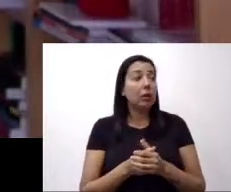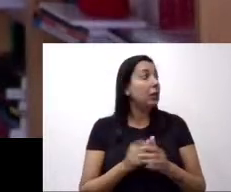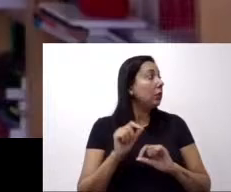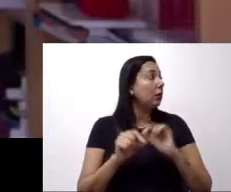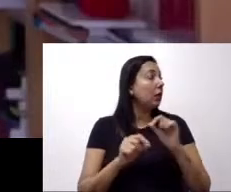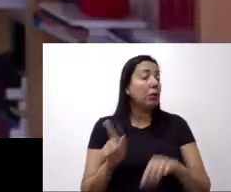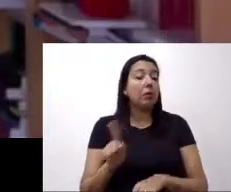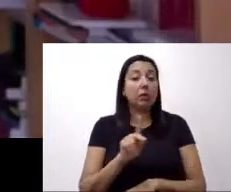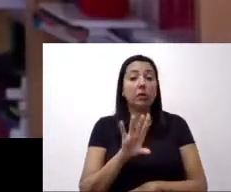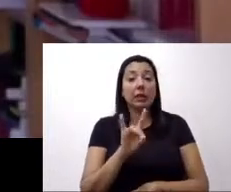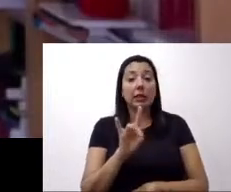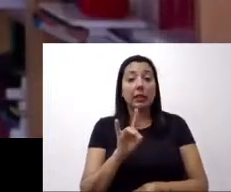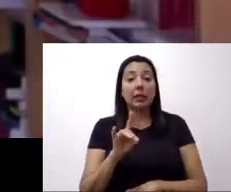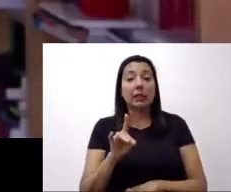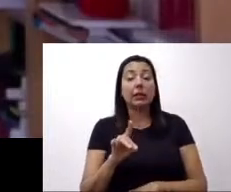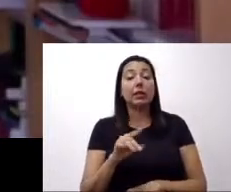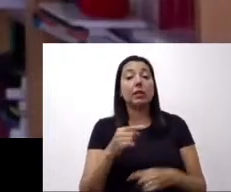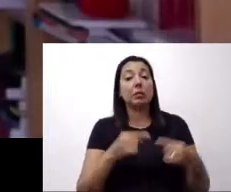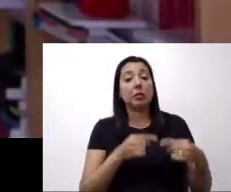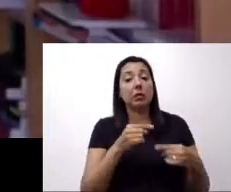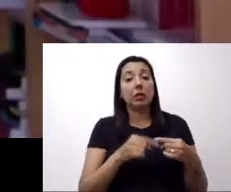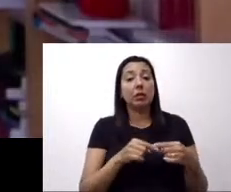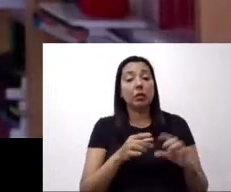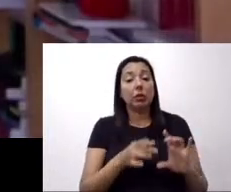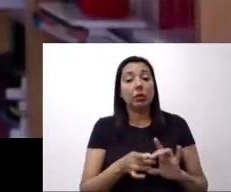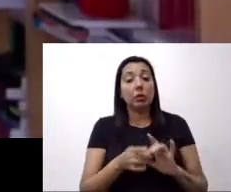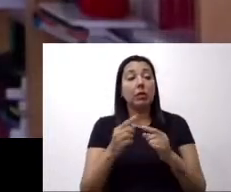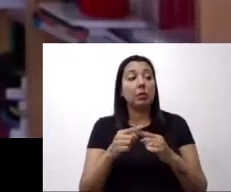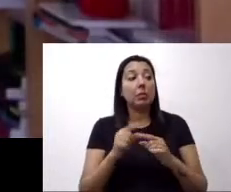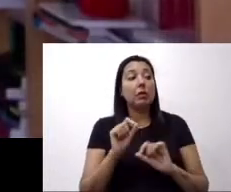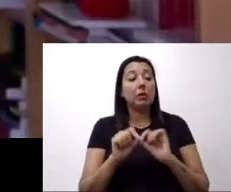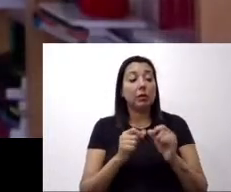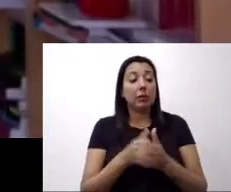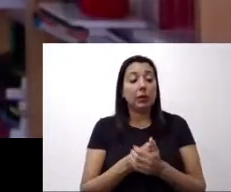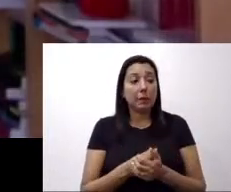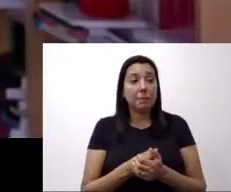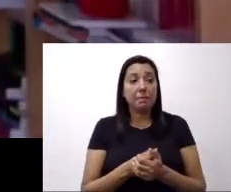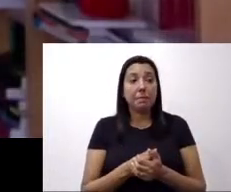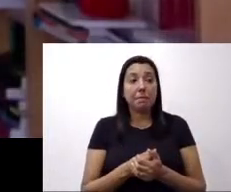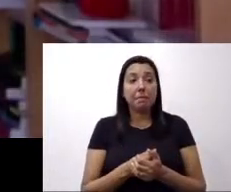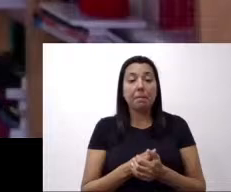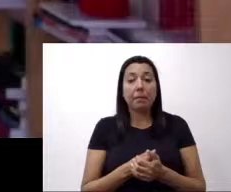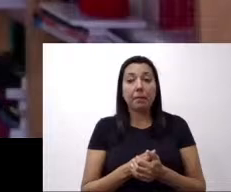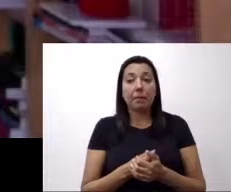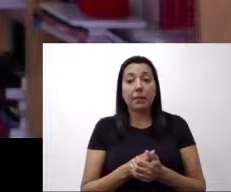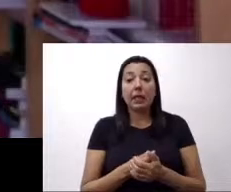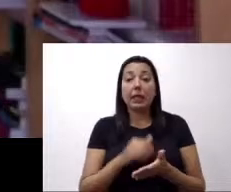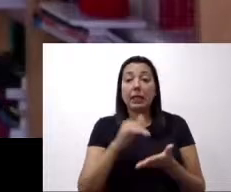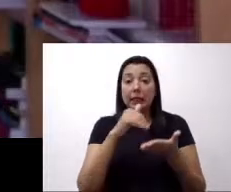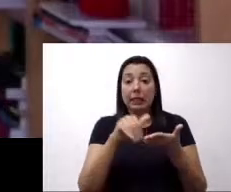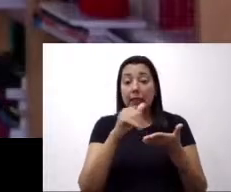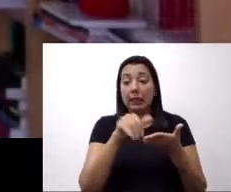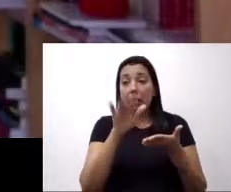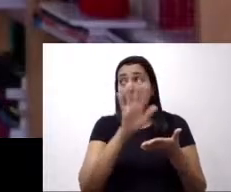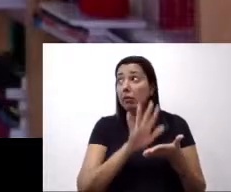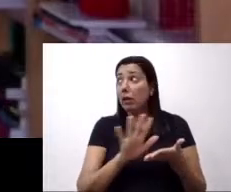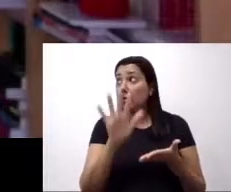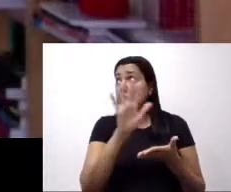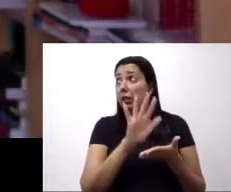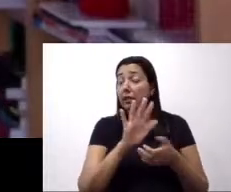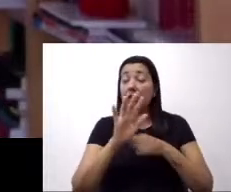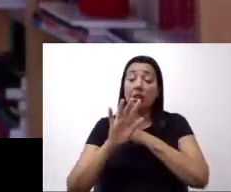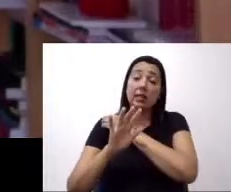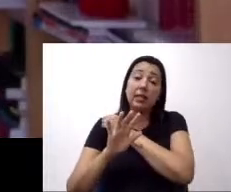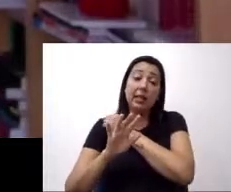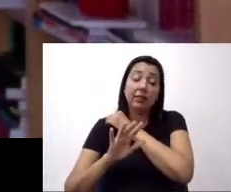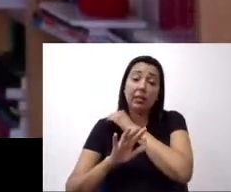University of Lyon, and he's also the General Secretary of the International Public